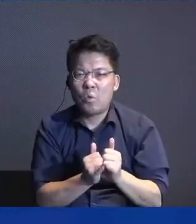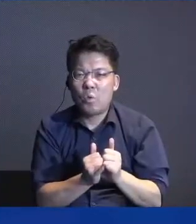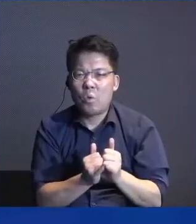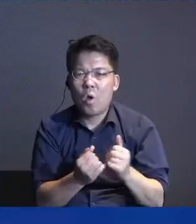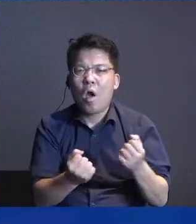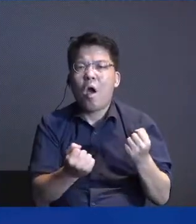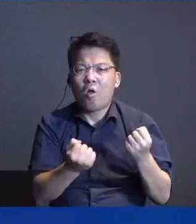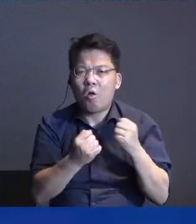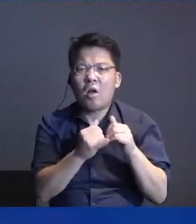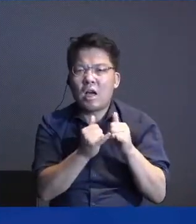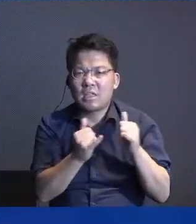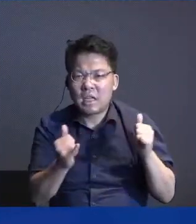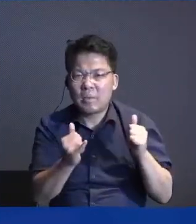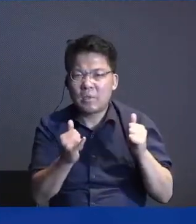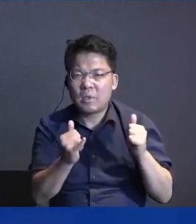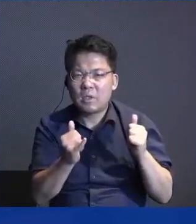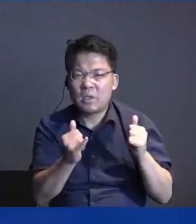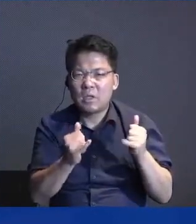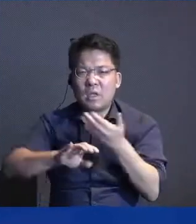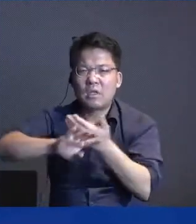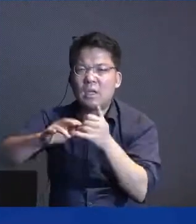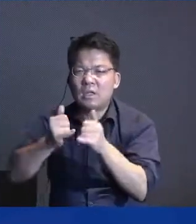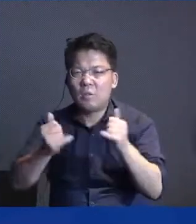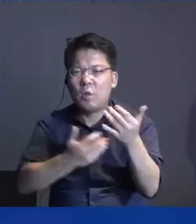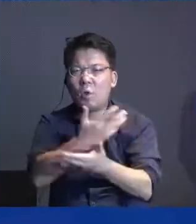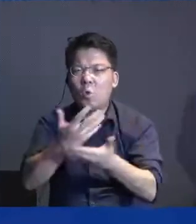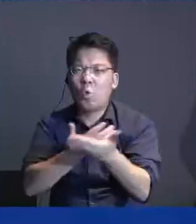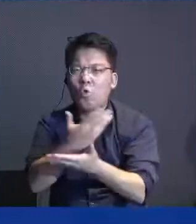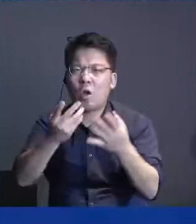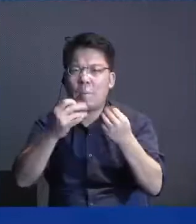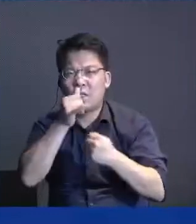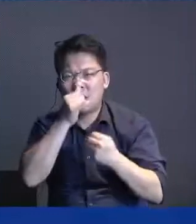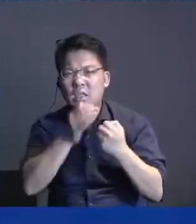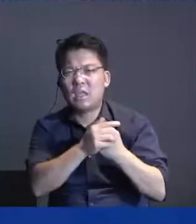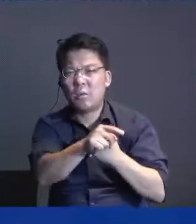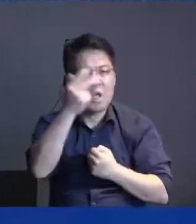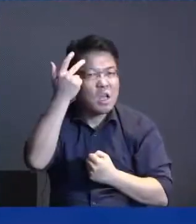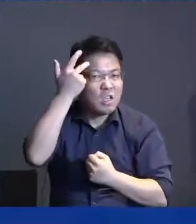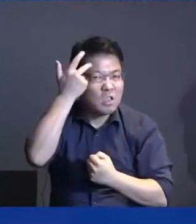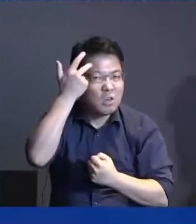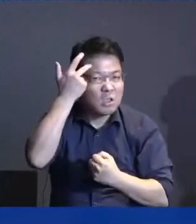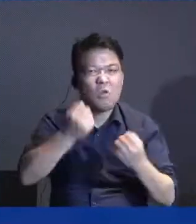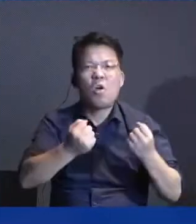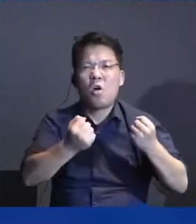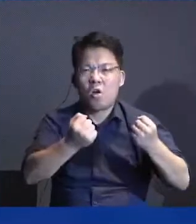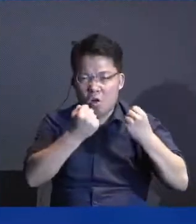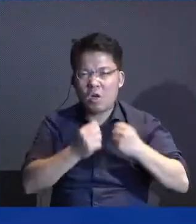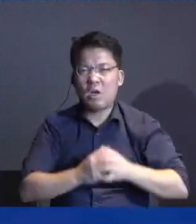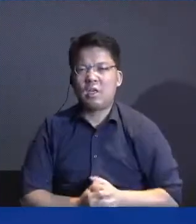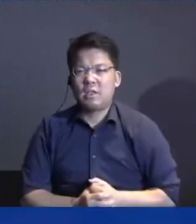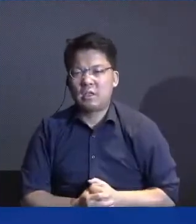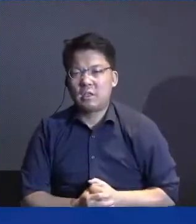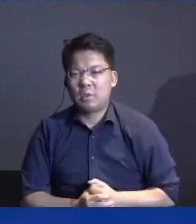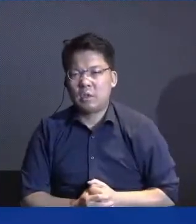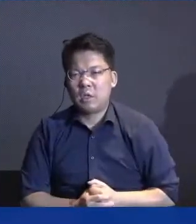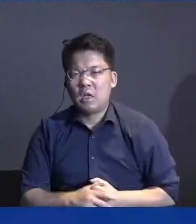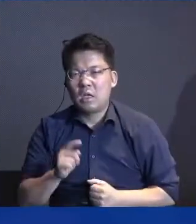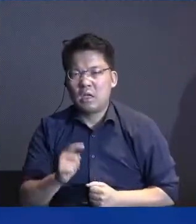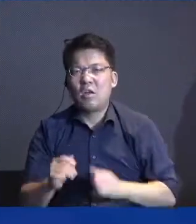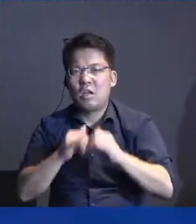by socioeconomic status is well documented. So our question is, how can